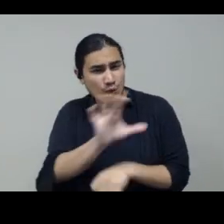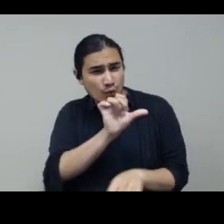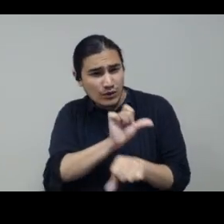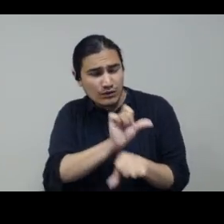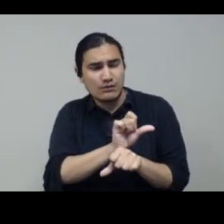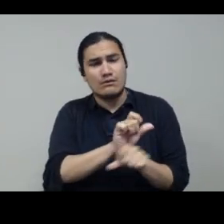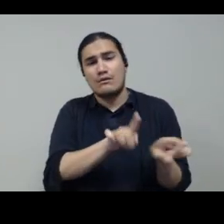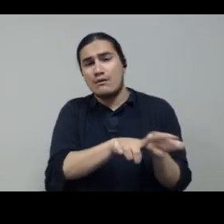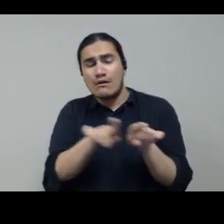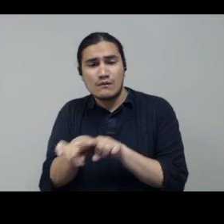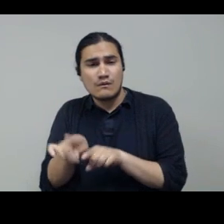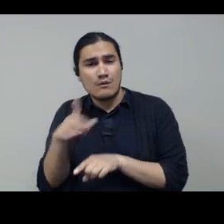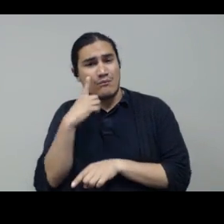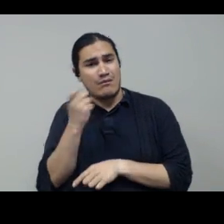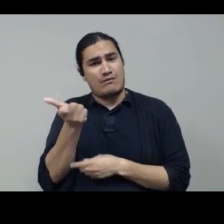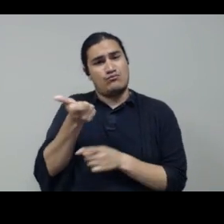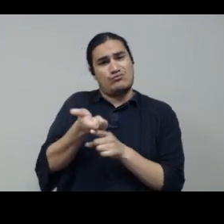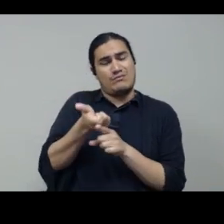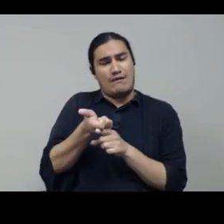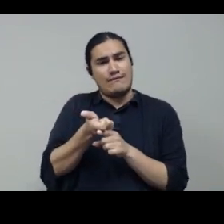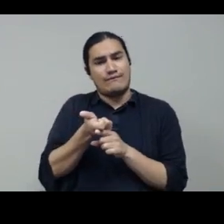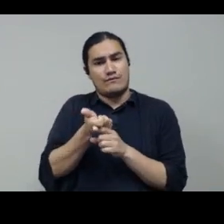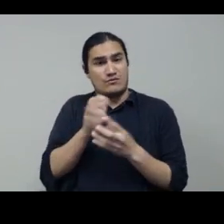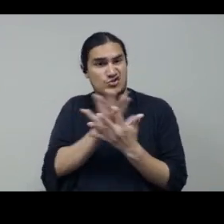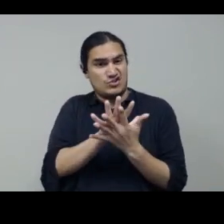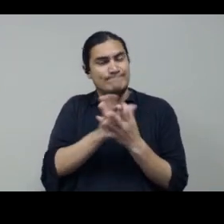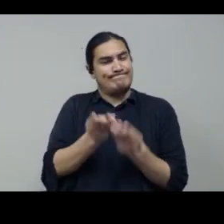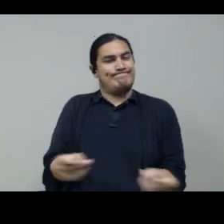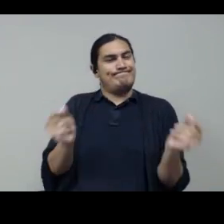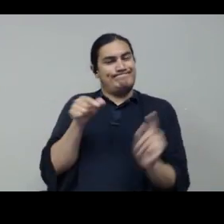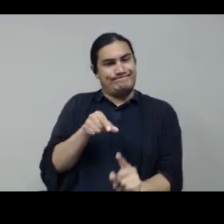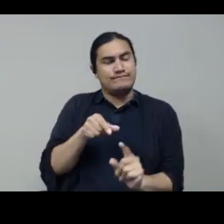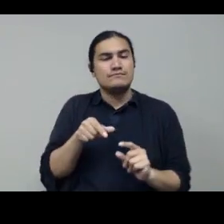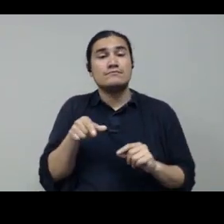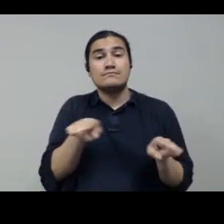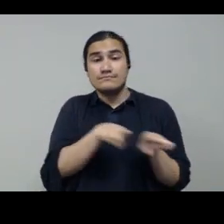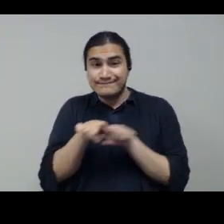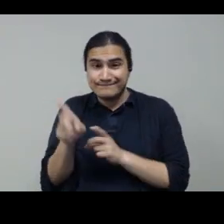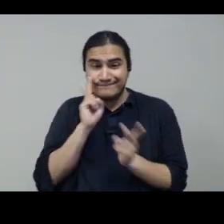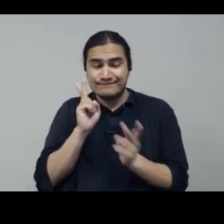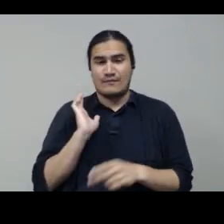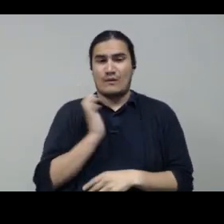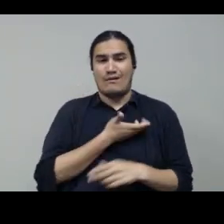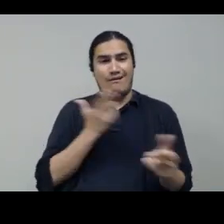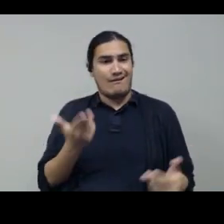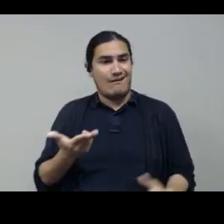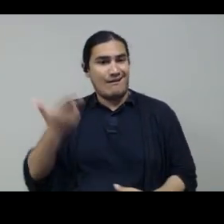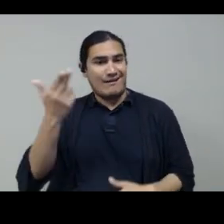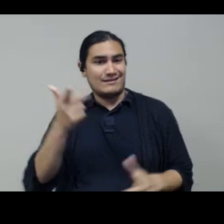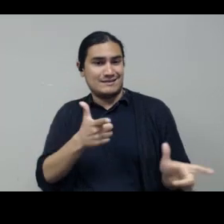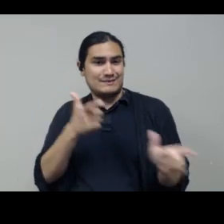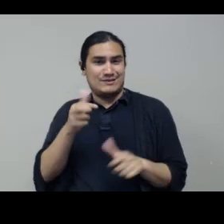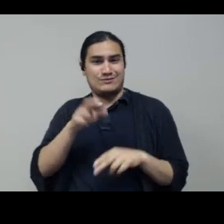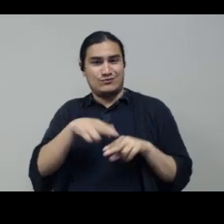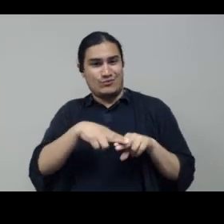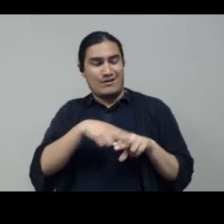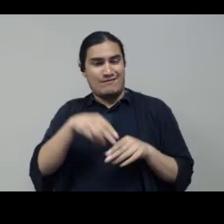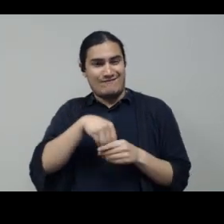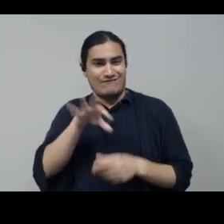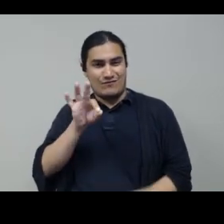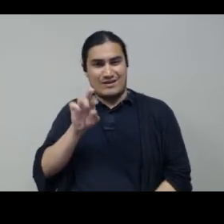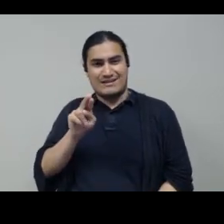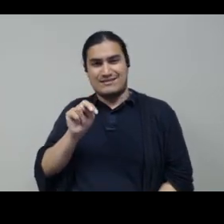are reducing that congestion. You've got to visit our high-speed rail in Fresno, and